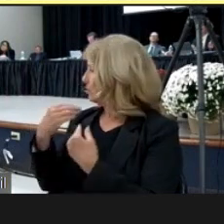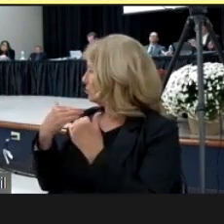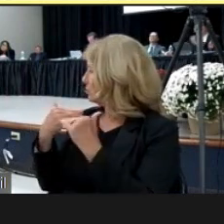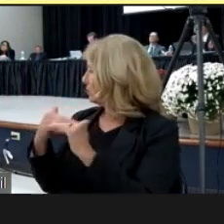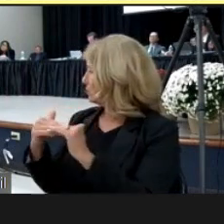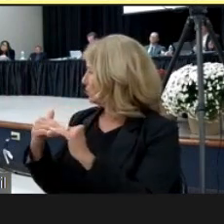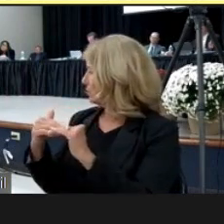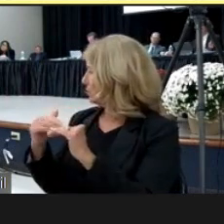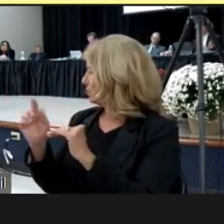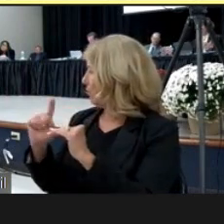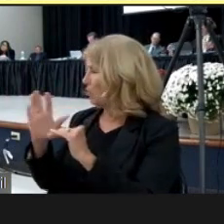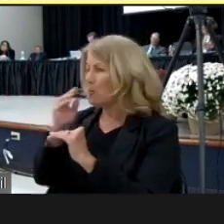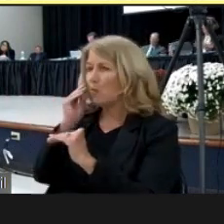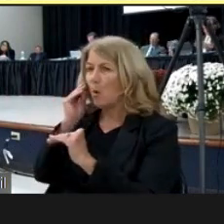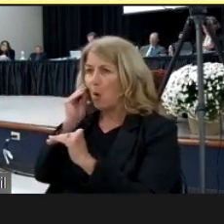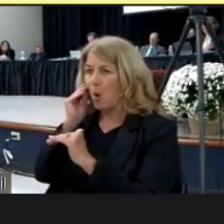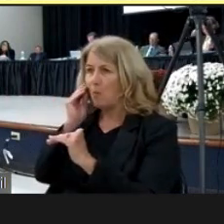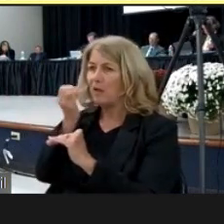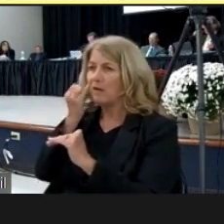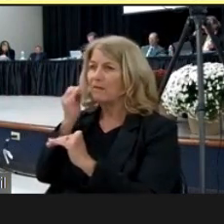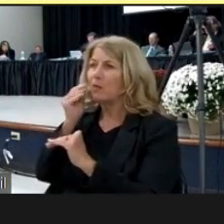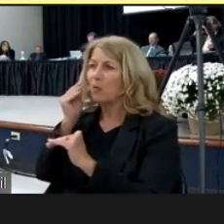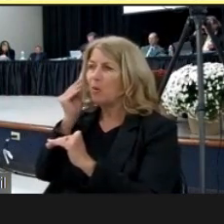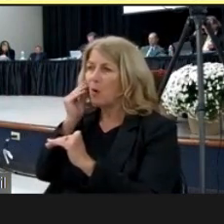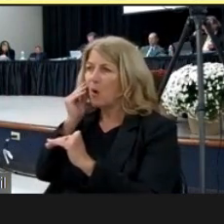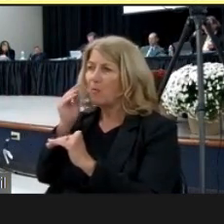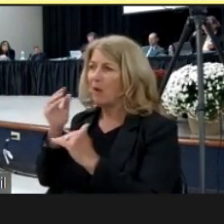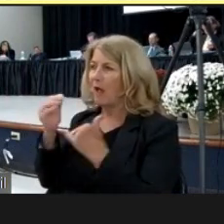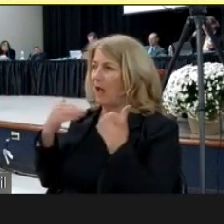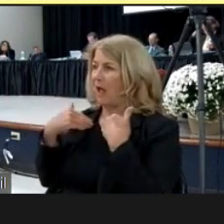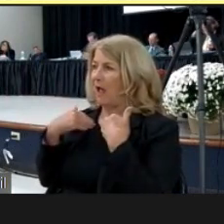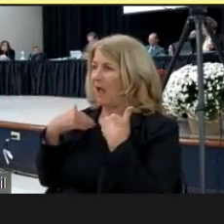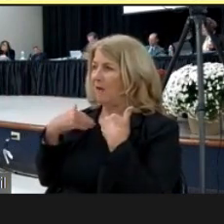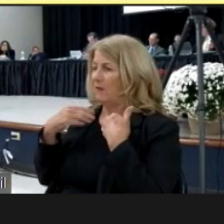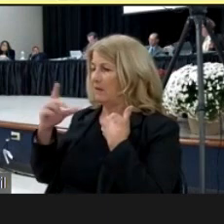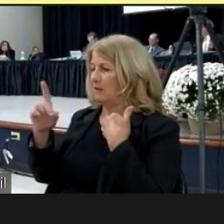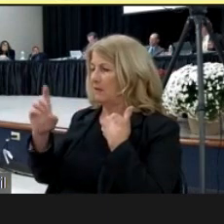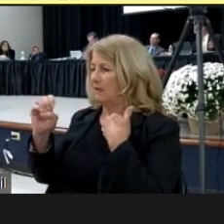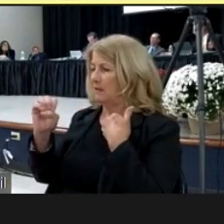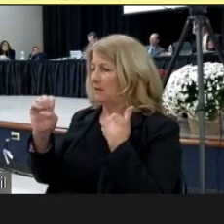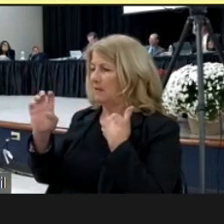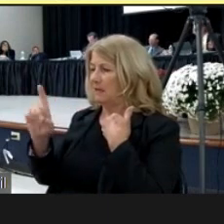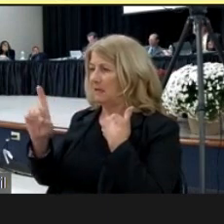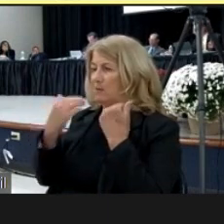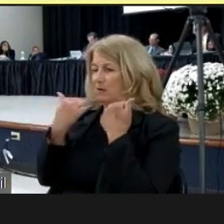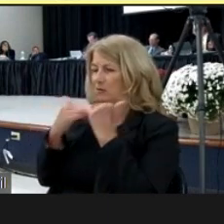wherever your home is. If your home is subject to deed restrictions, you have to respect that. That's correct.